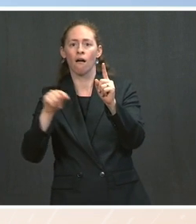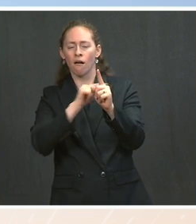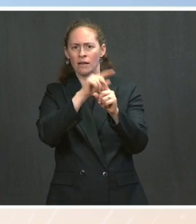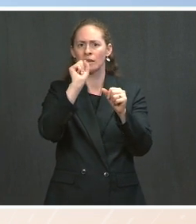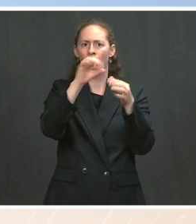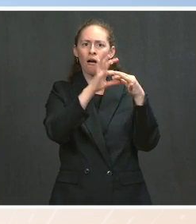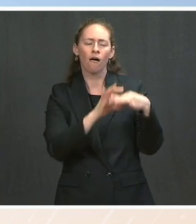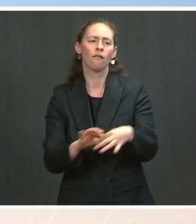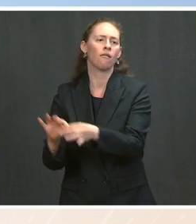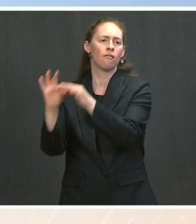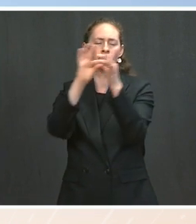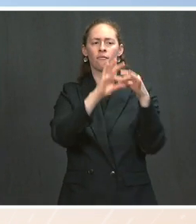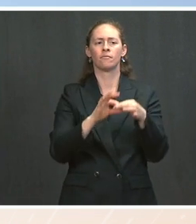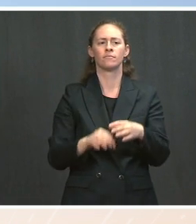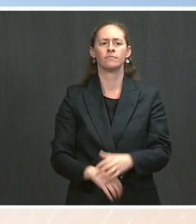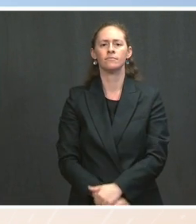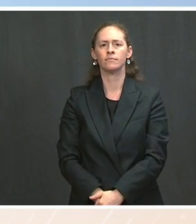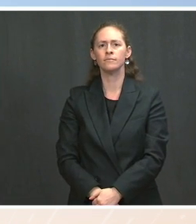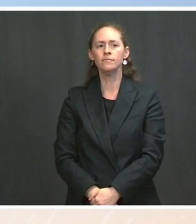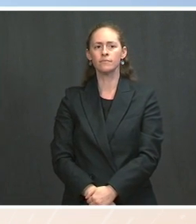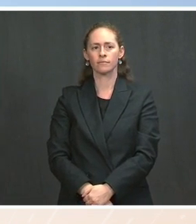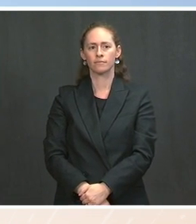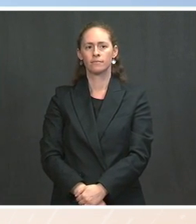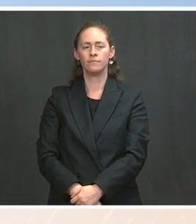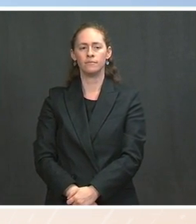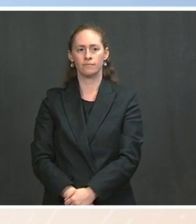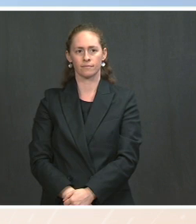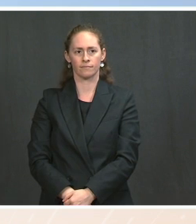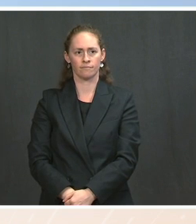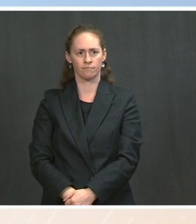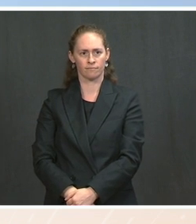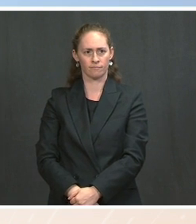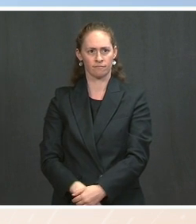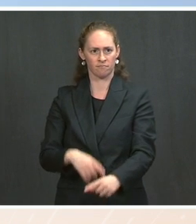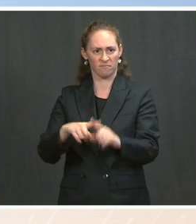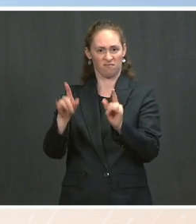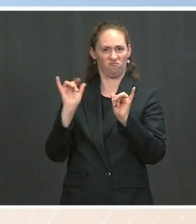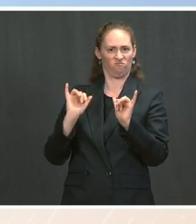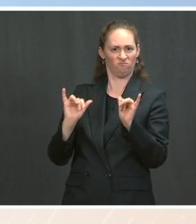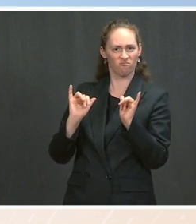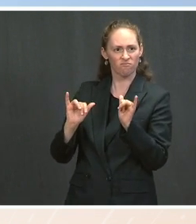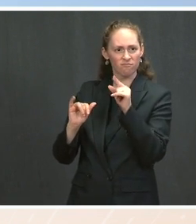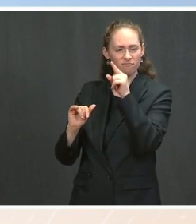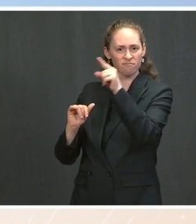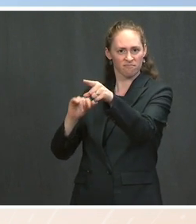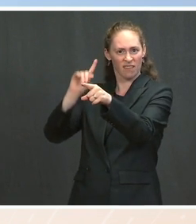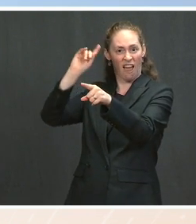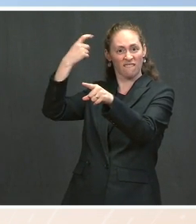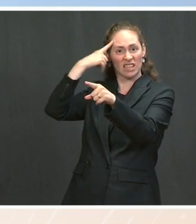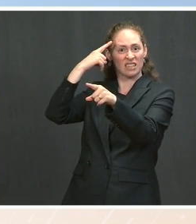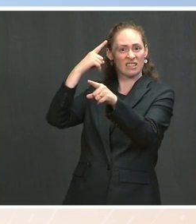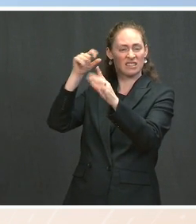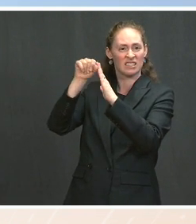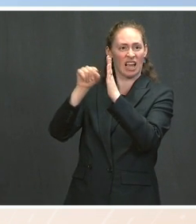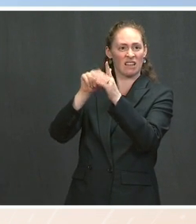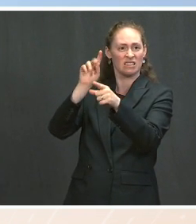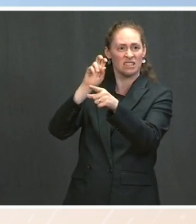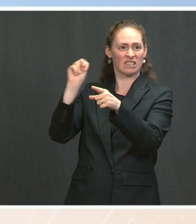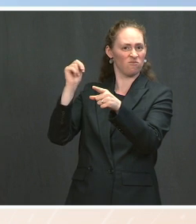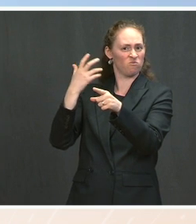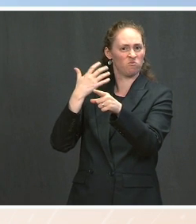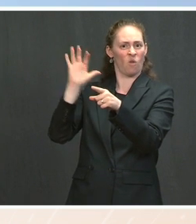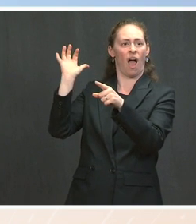was something that the governor of the state said he didn't want, this is not a case of federal officials trying to sneak something past